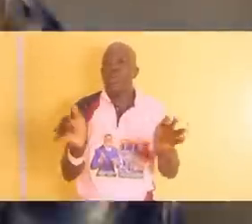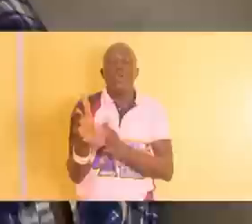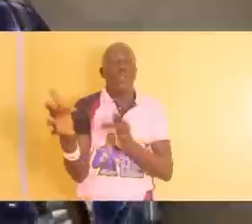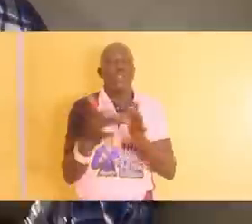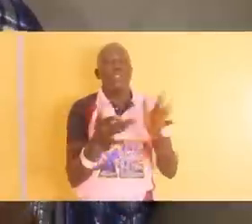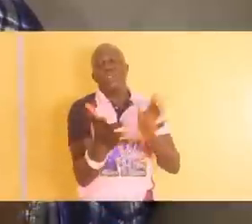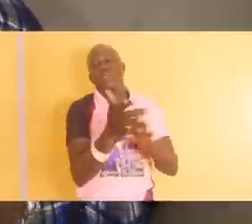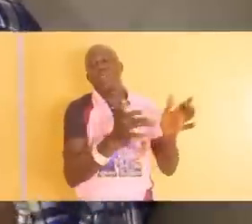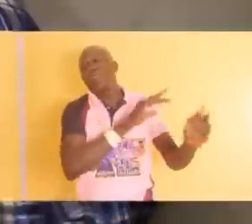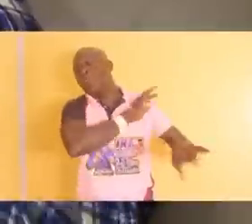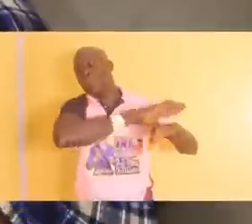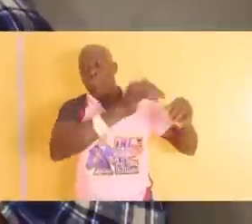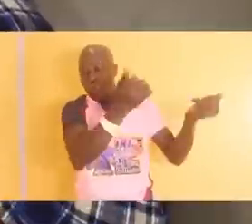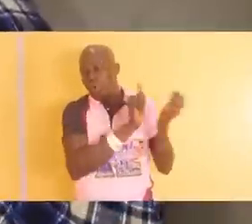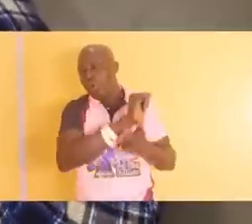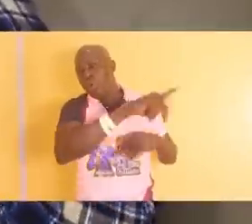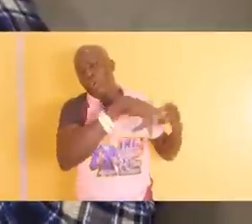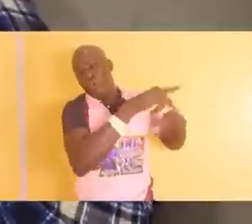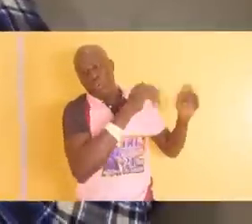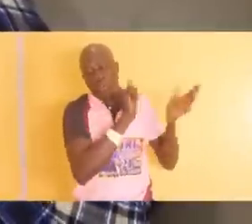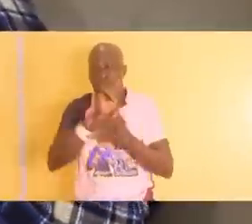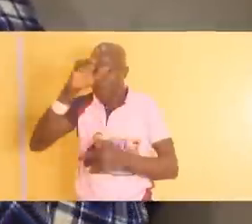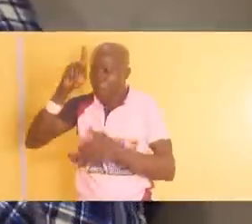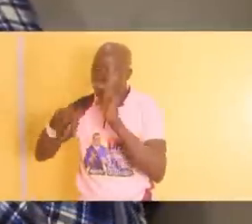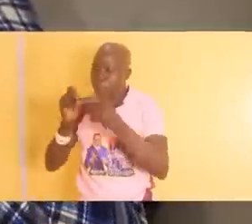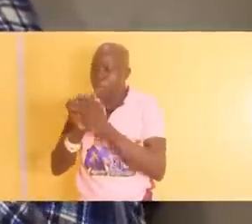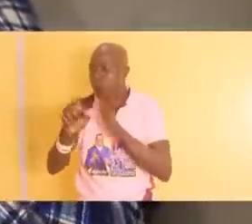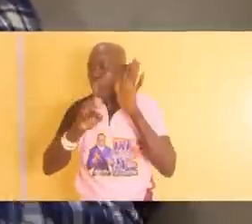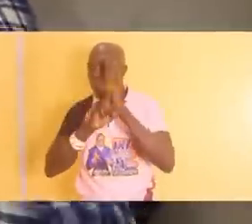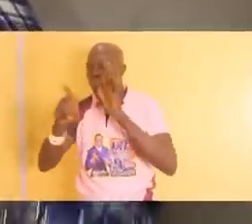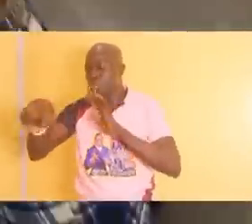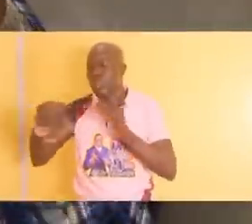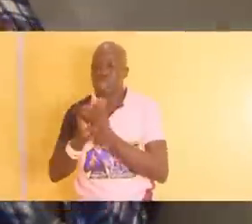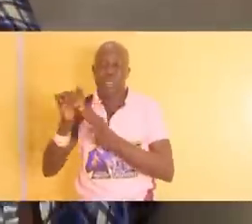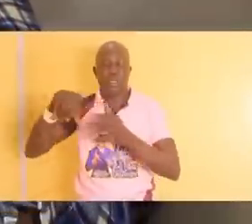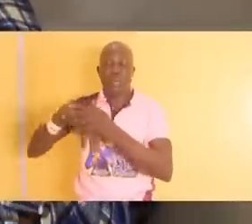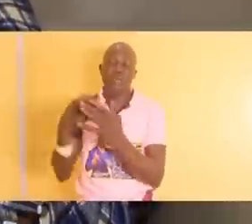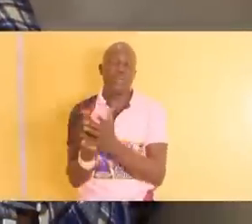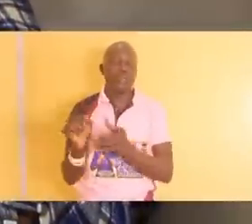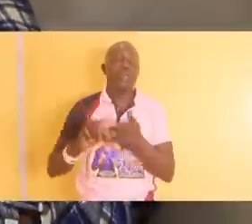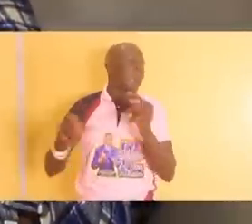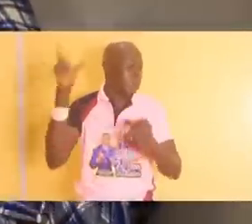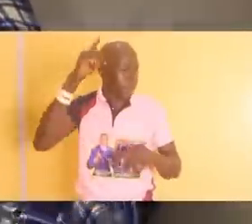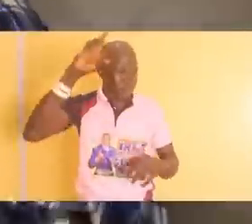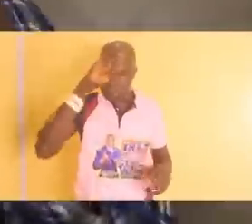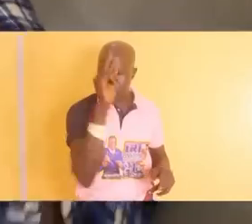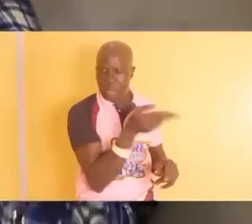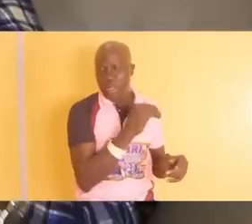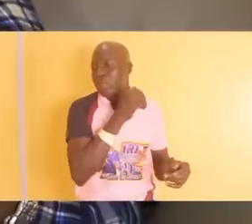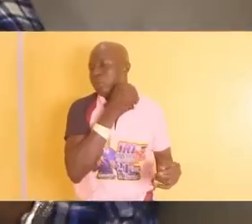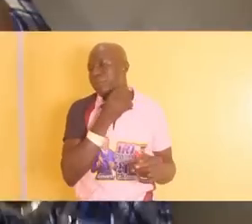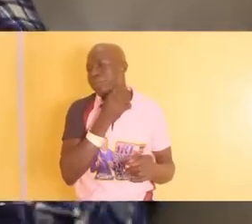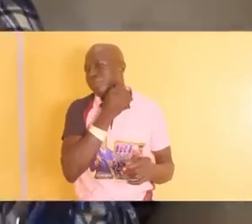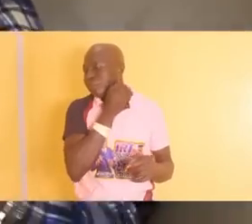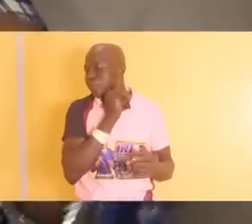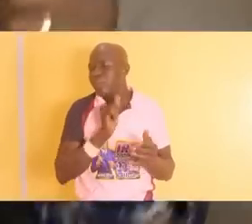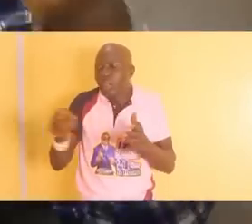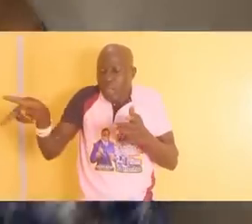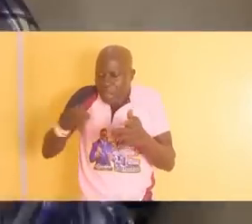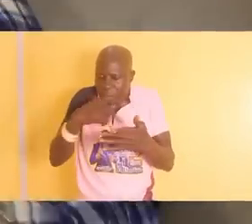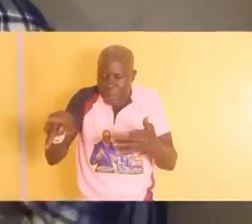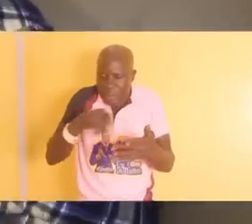opened. Prophet, would you just read that scripture that feeling? He's only the people that will show the vision to. Hear me, sir. Psalm 24,